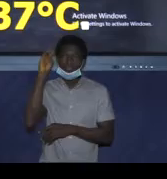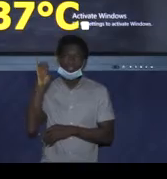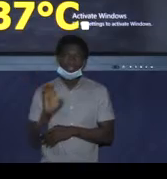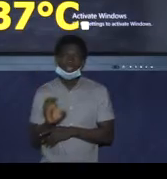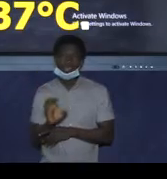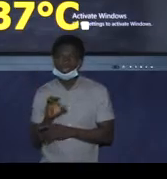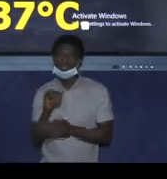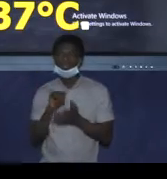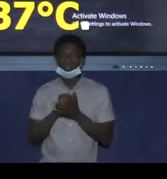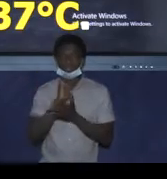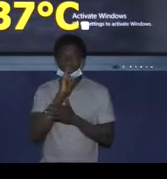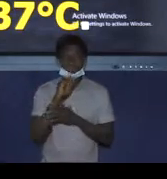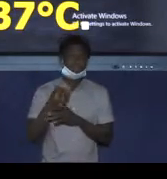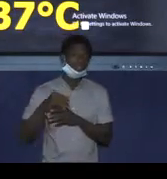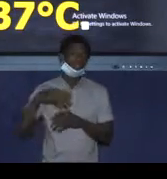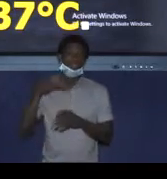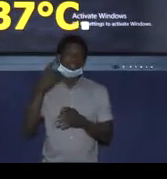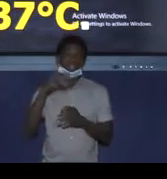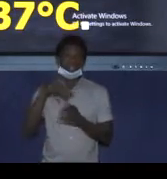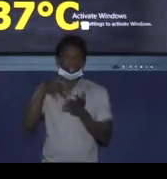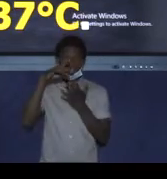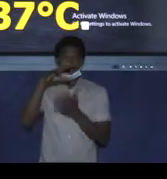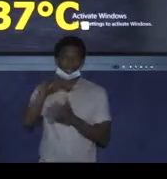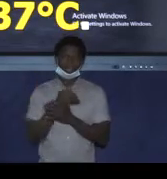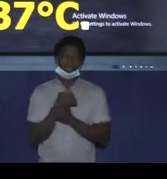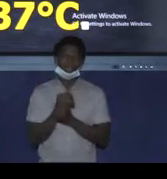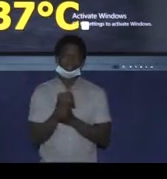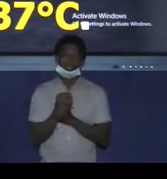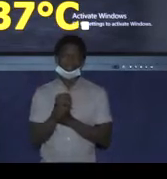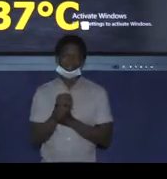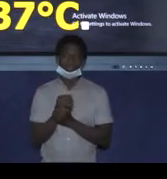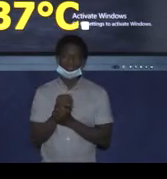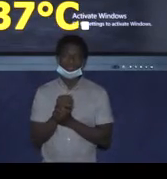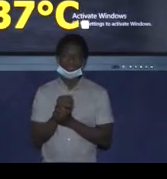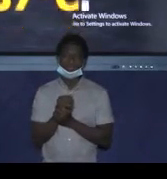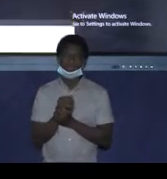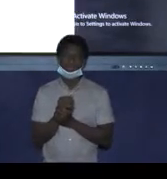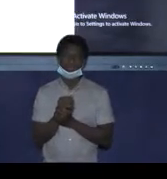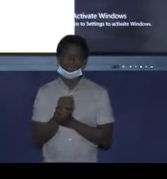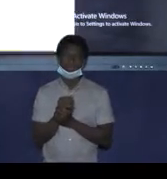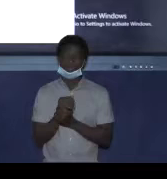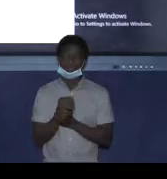is expected, 37 degrees Celsius.